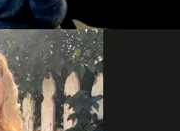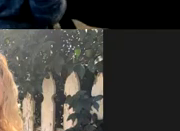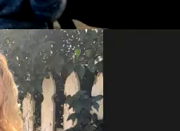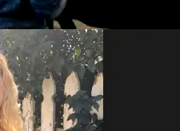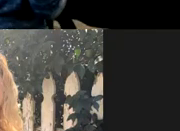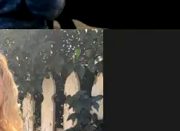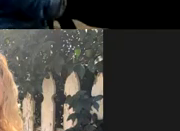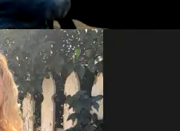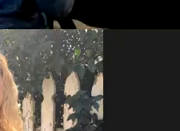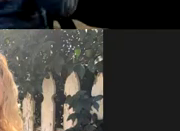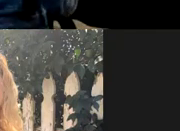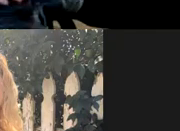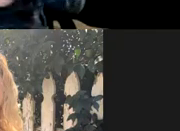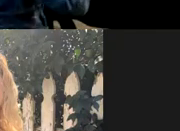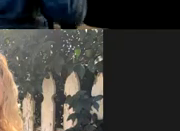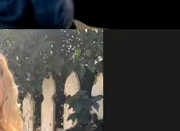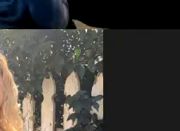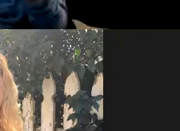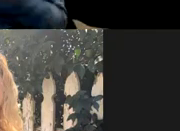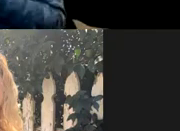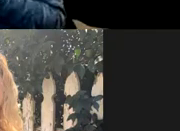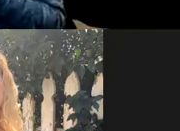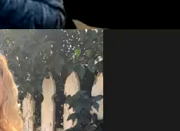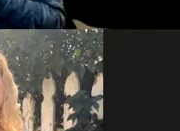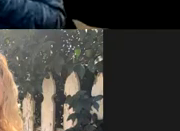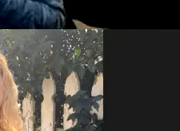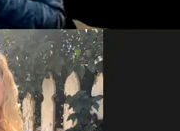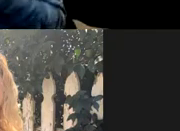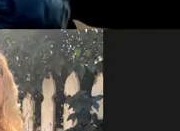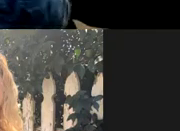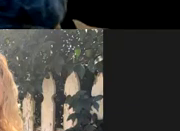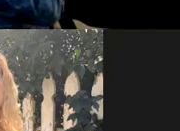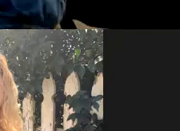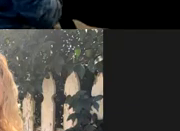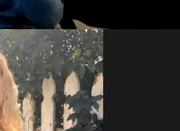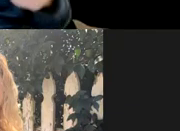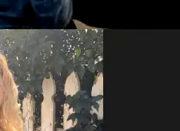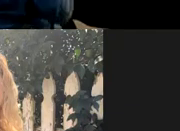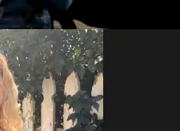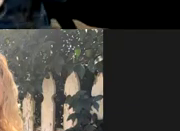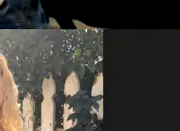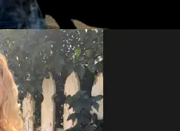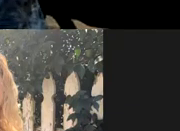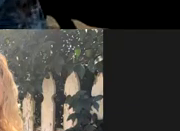then. The nice thing about filing